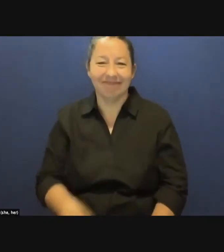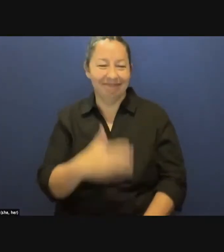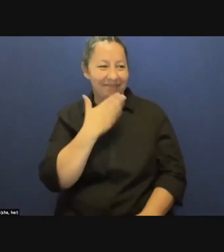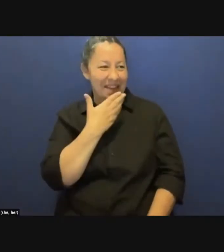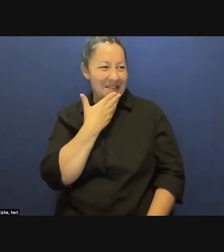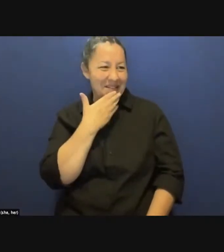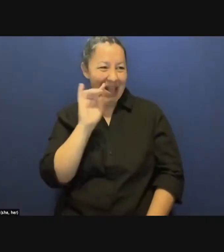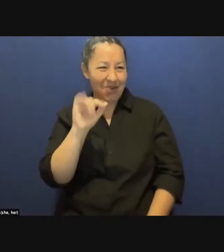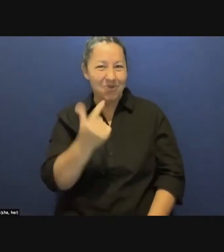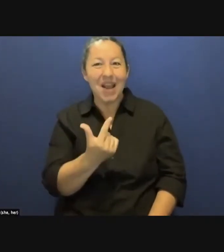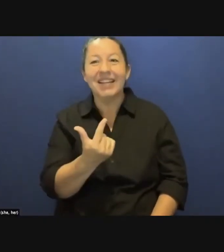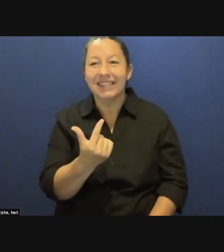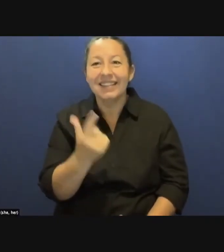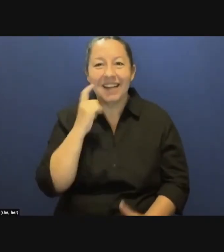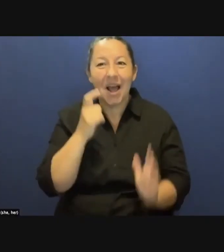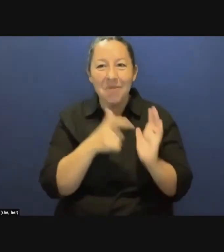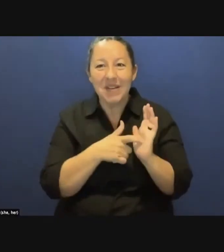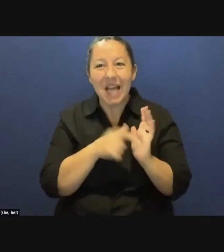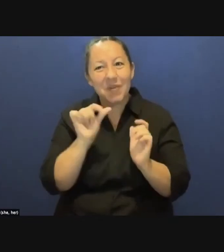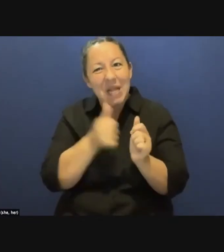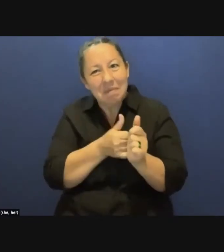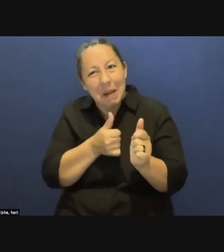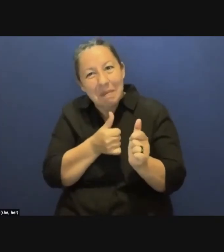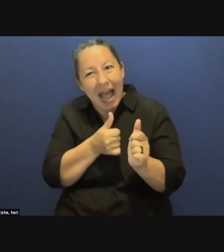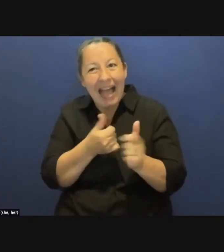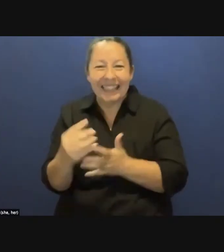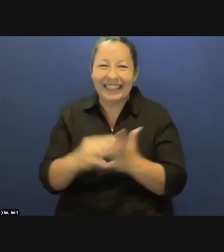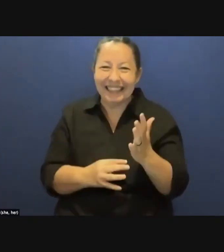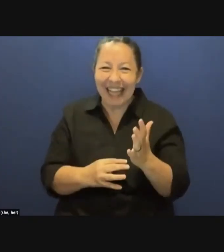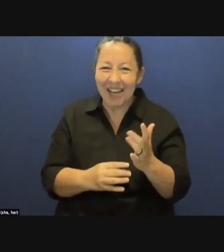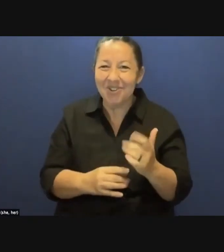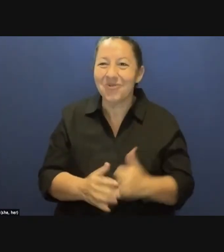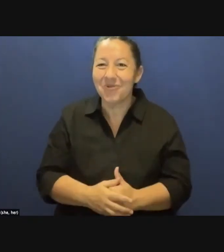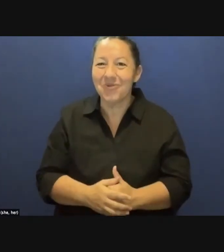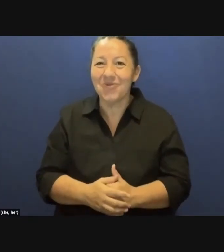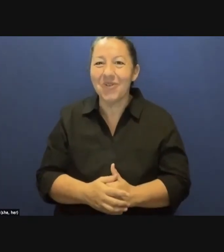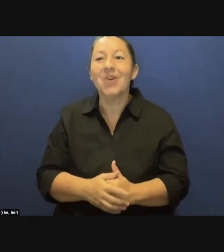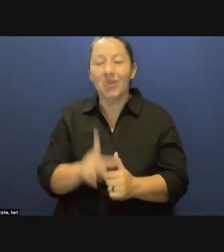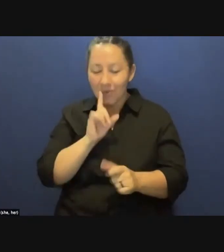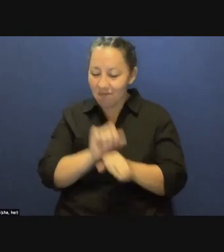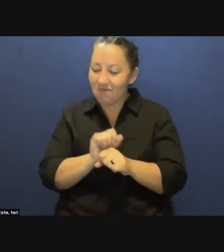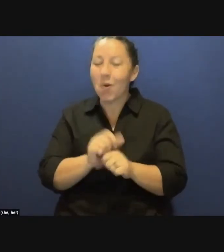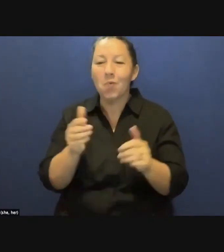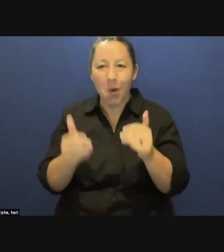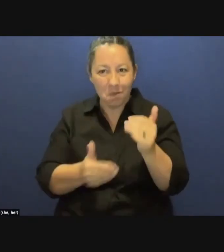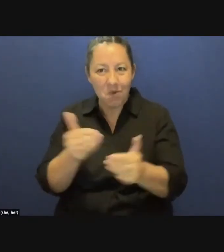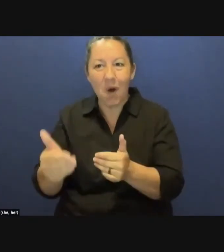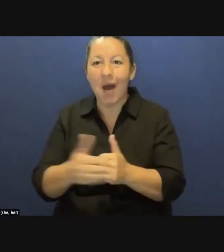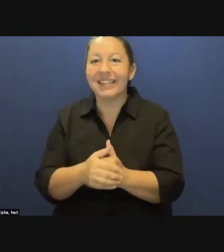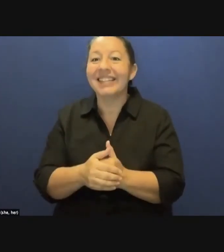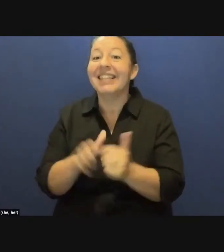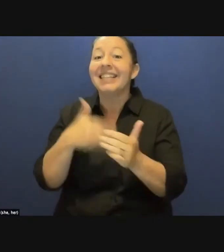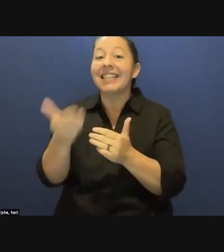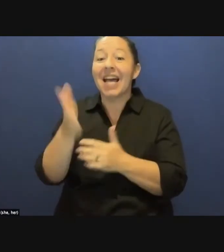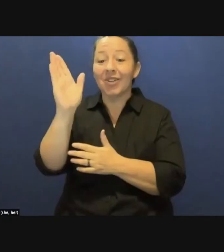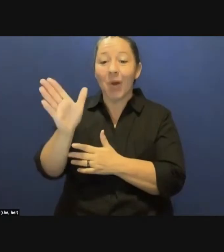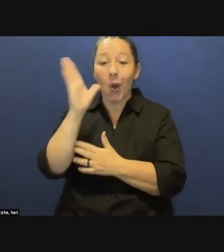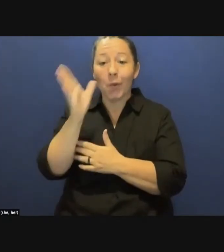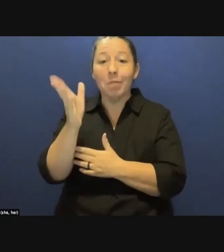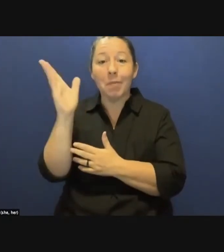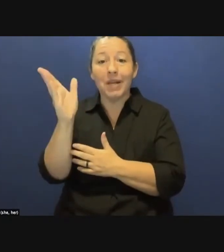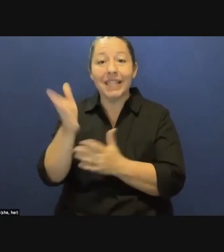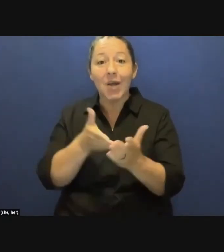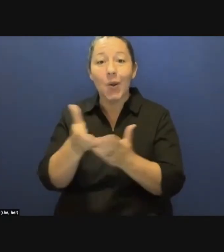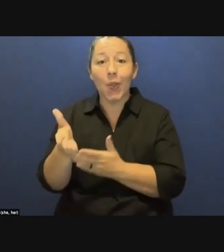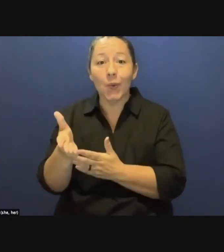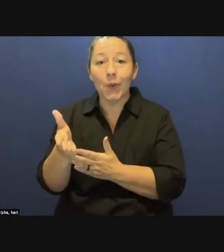I realize that we are slightly behind schedule, so we'll swiftly move on. The next talk is going to be presented